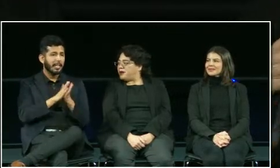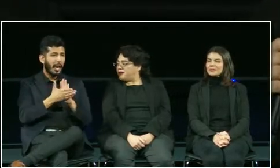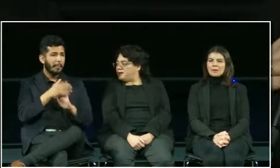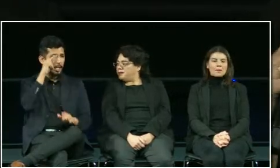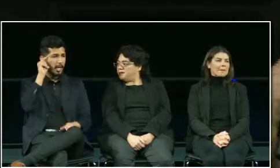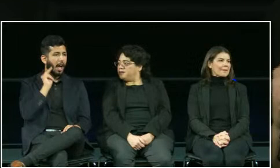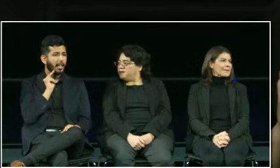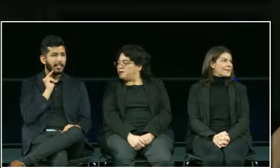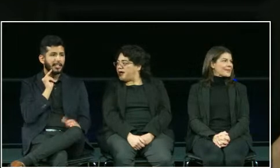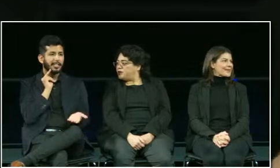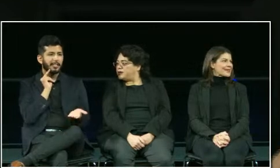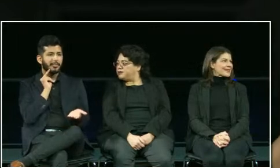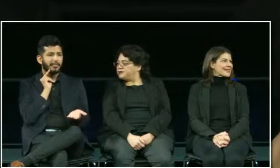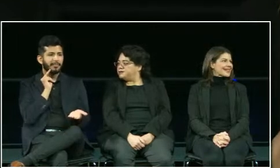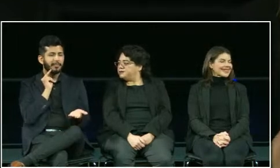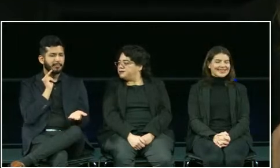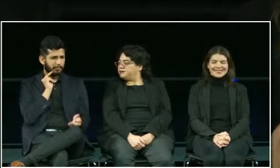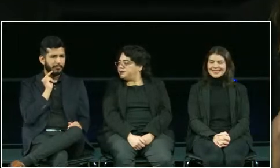wonderful